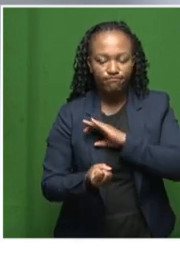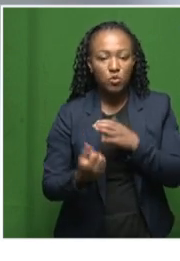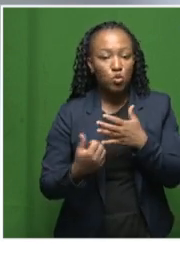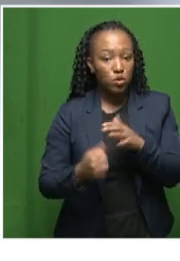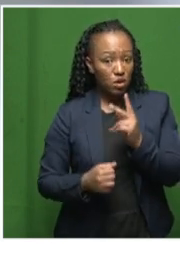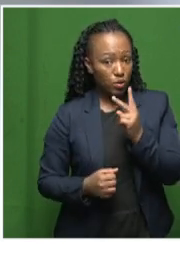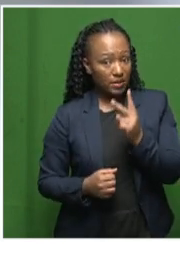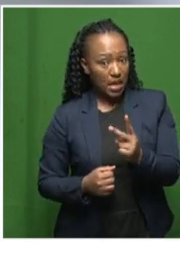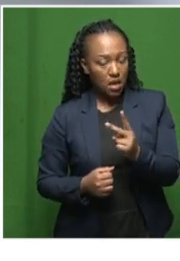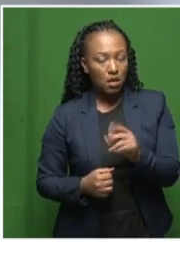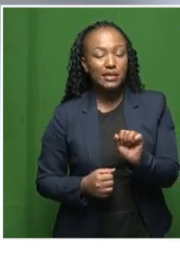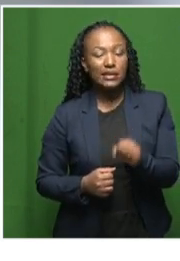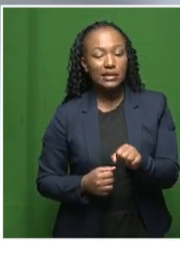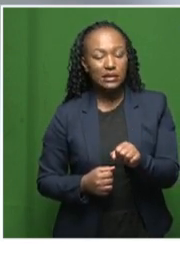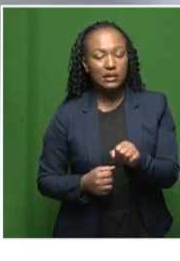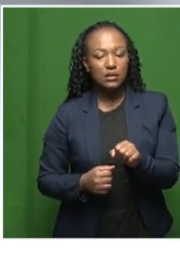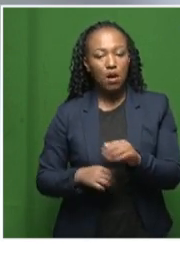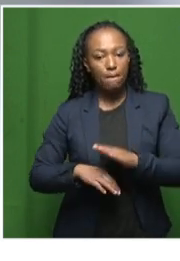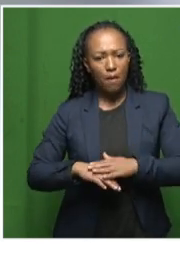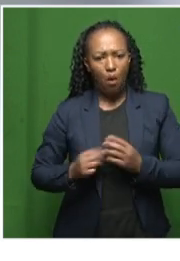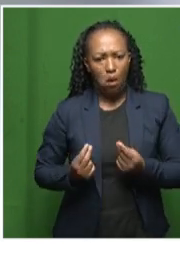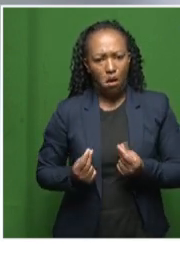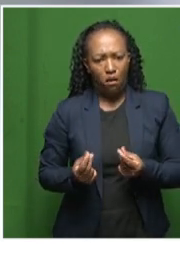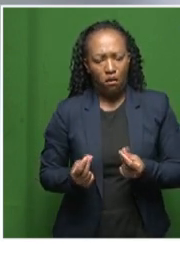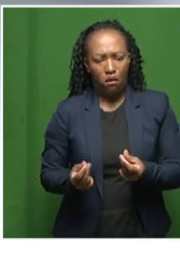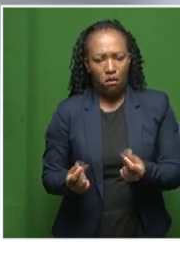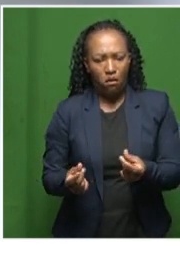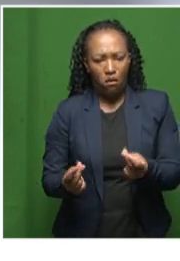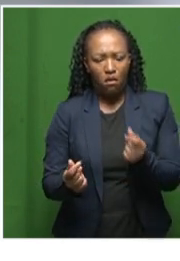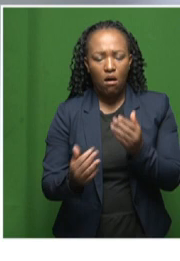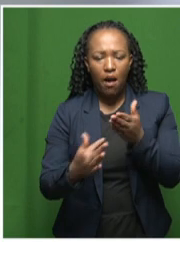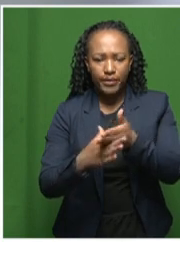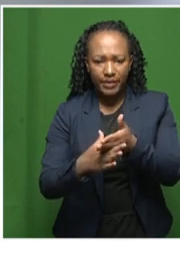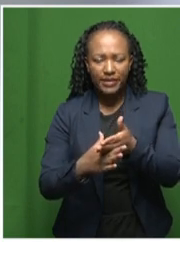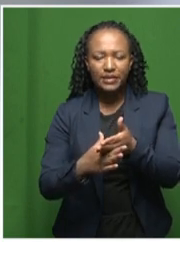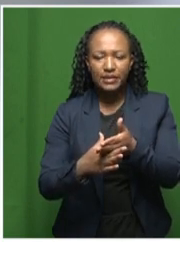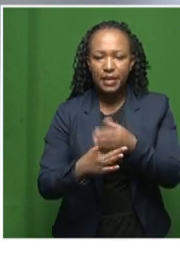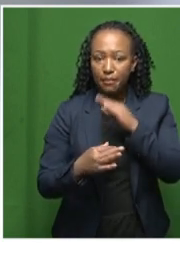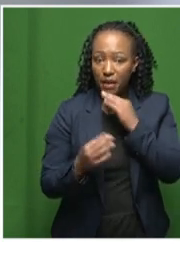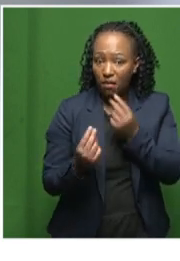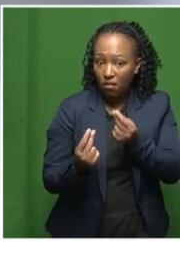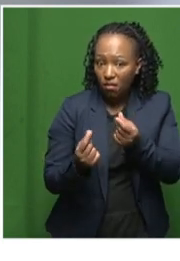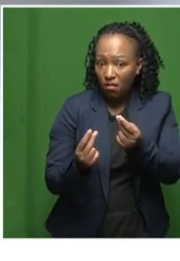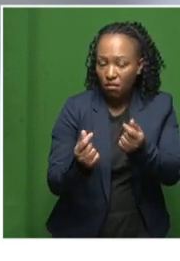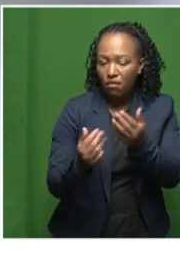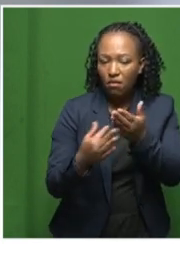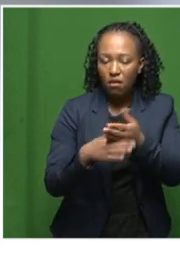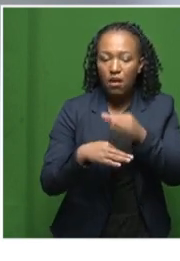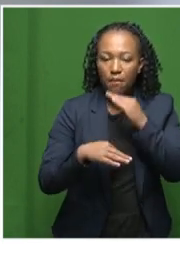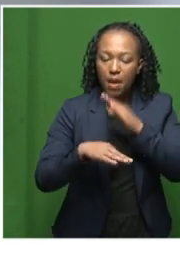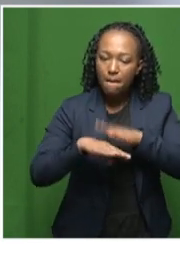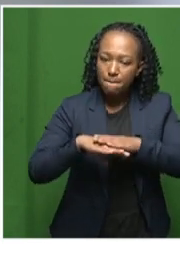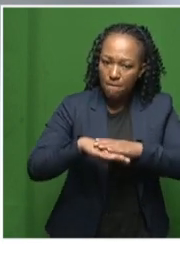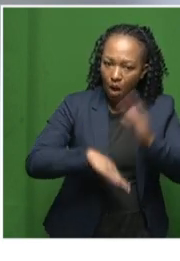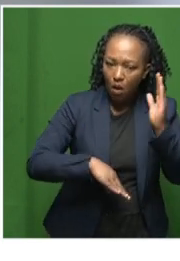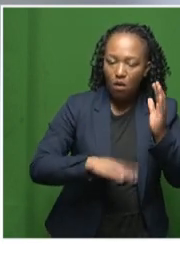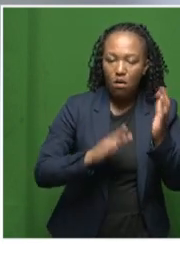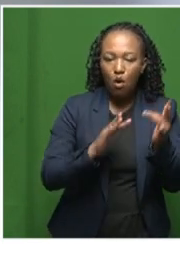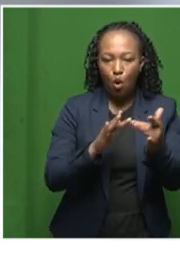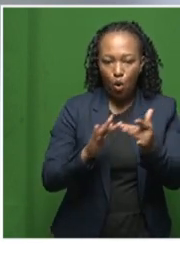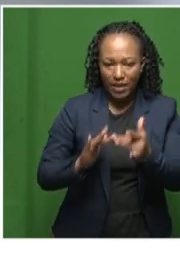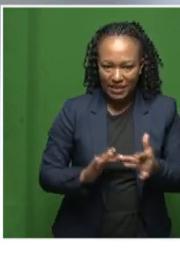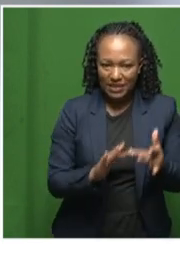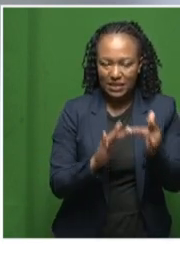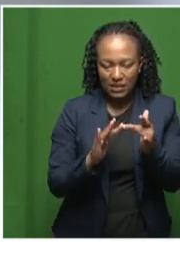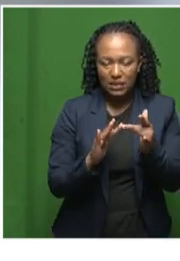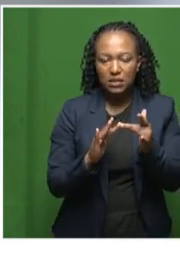see that one, we accelerate access. So by accelerating access, you are increasing the number of connections. And if